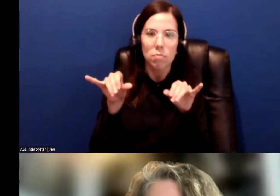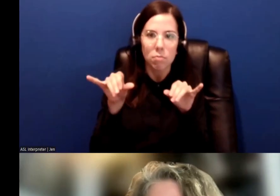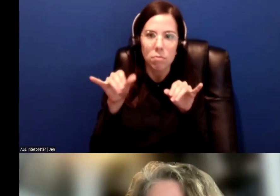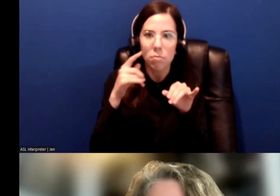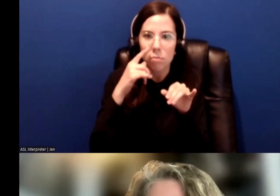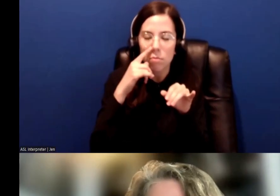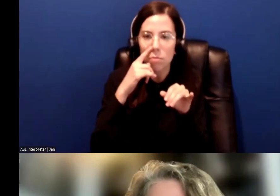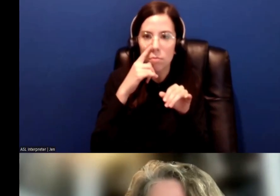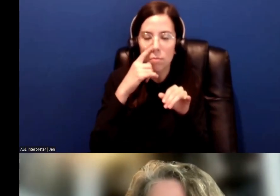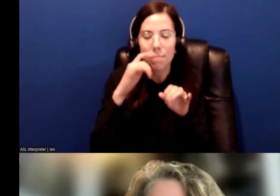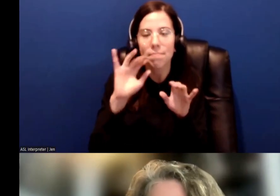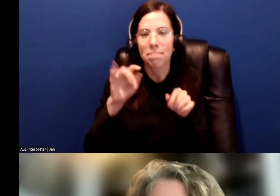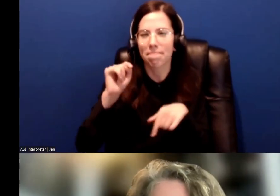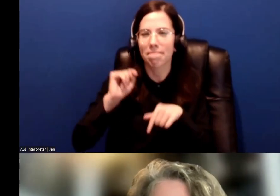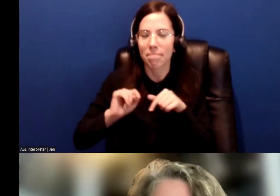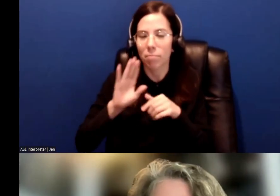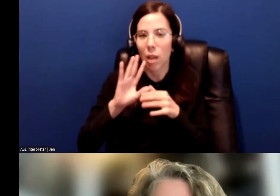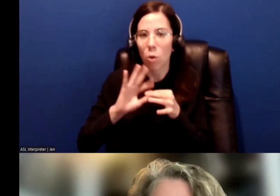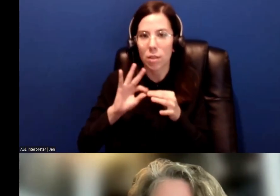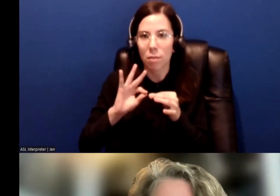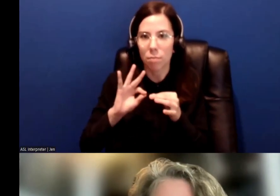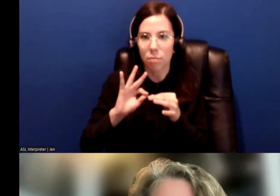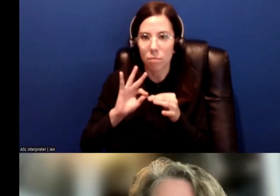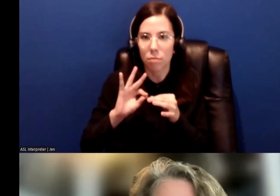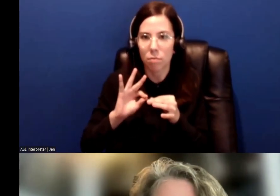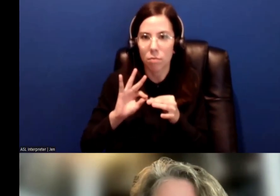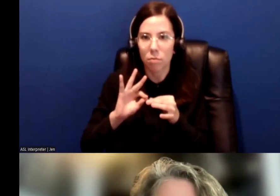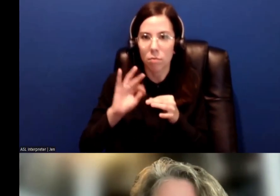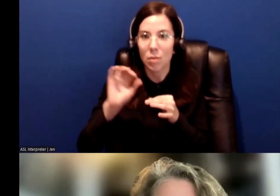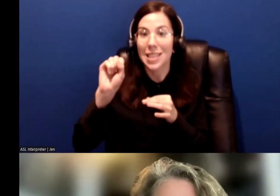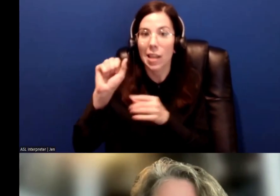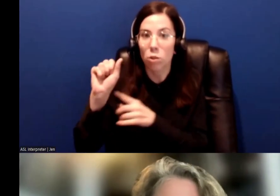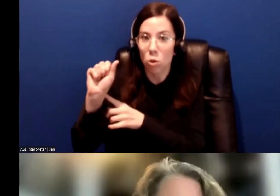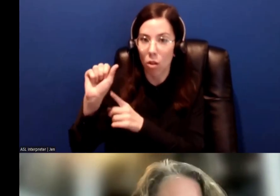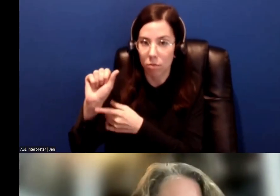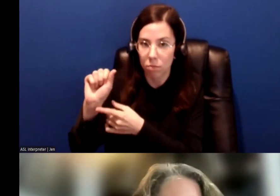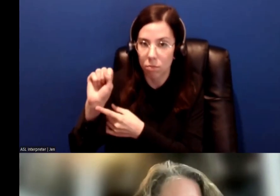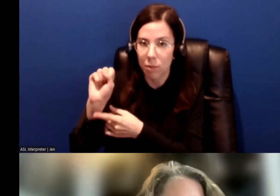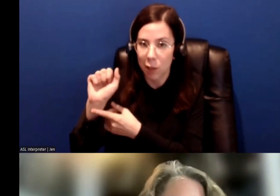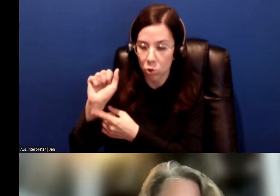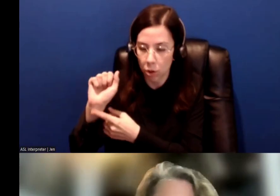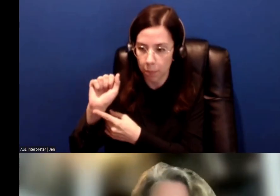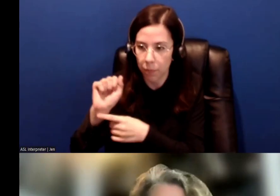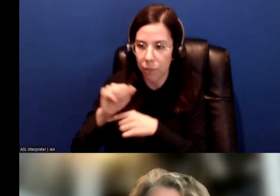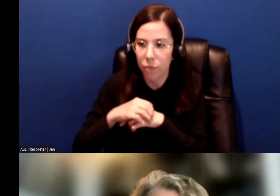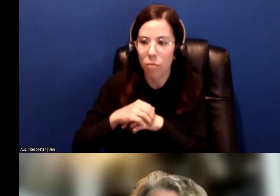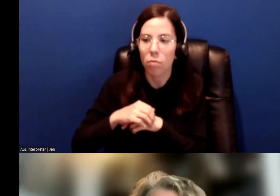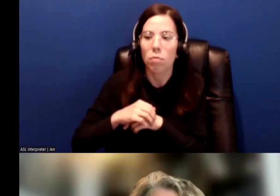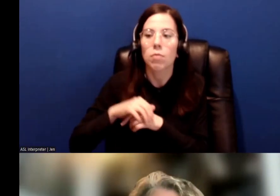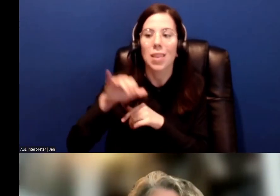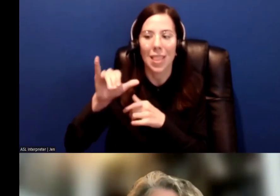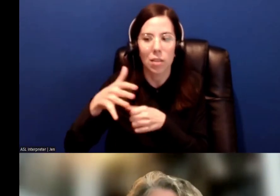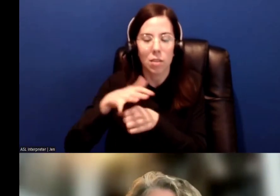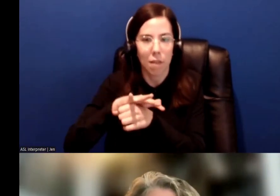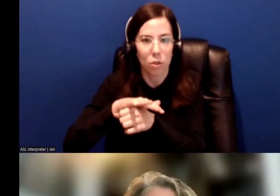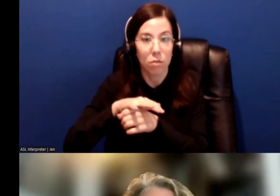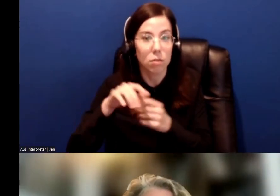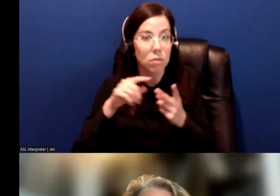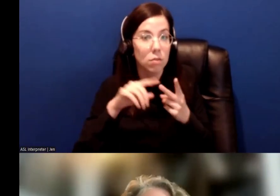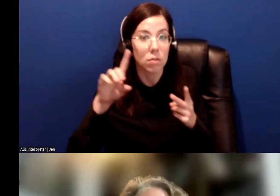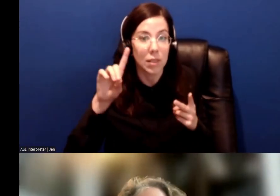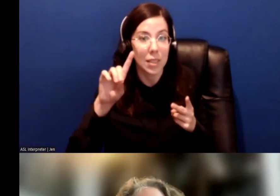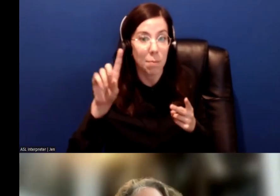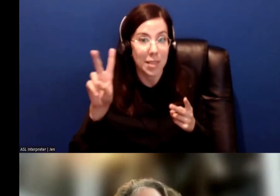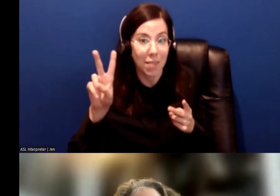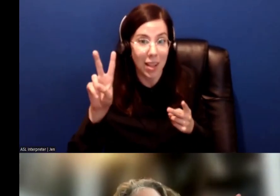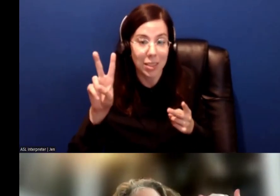this, I'll say this is for 120, this is for sexual assault cases, right? That's the covered offense. For domestic violence,